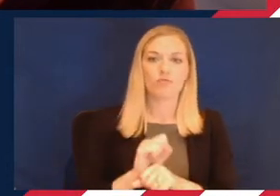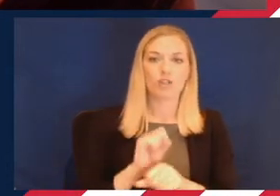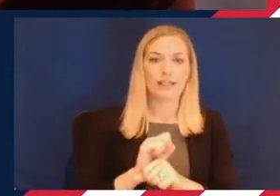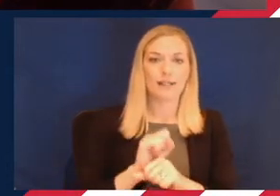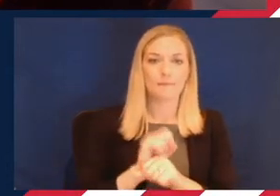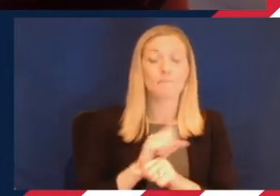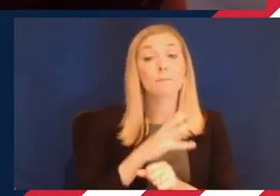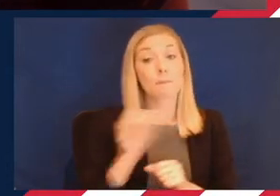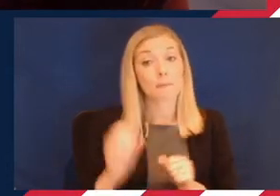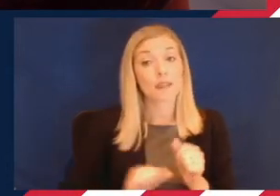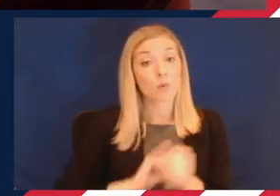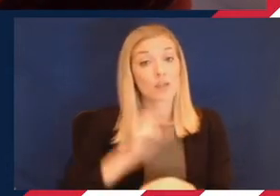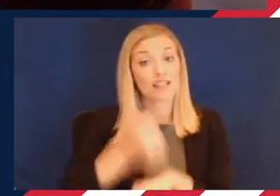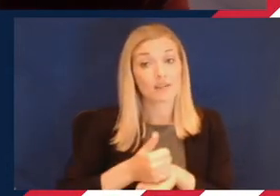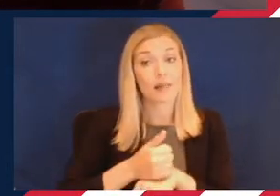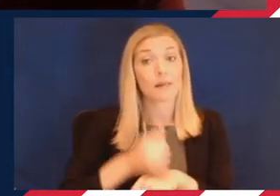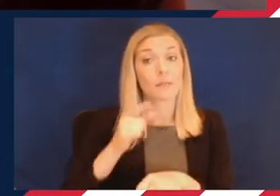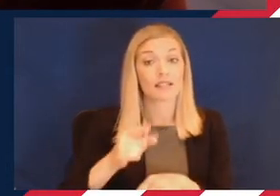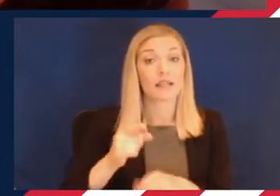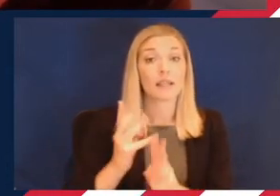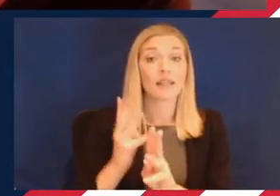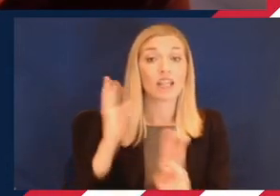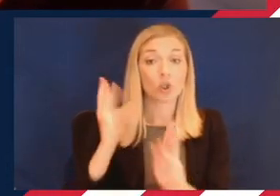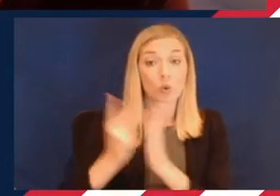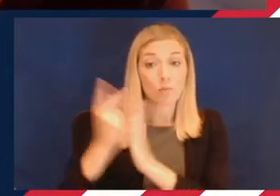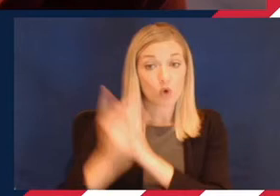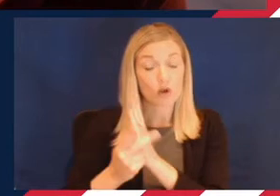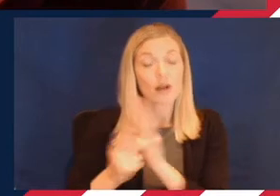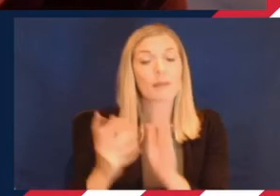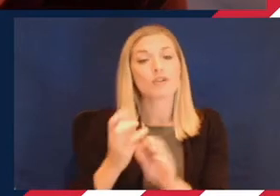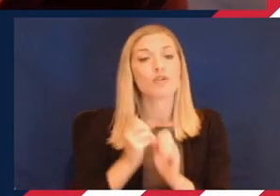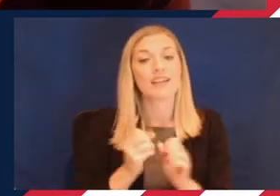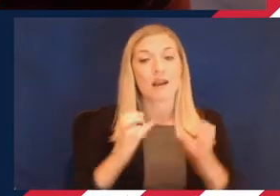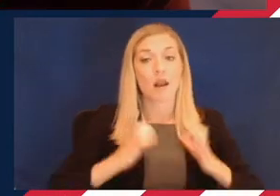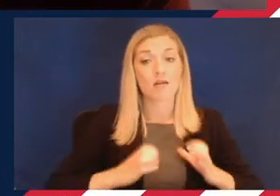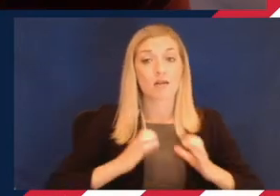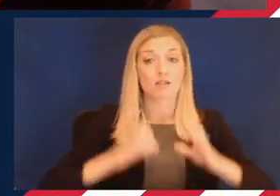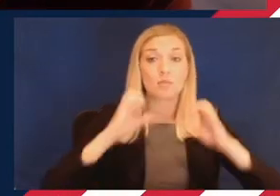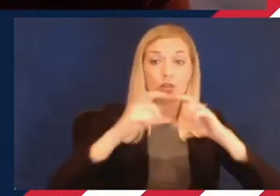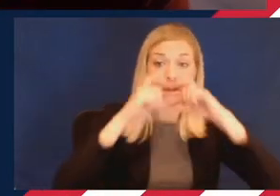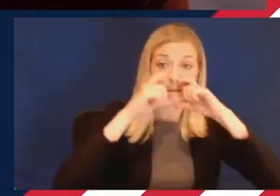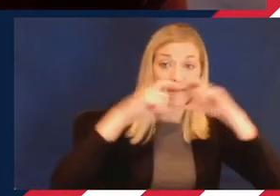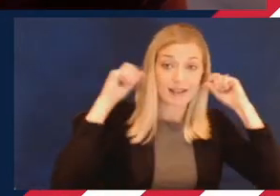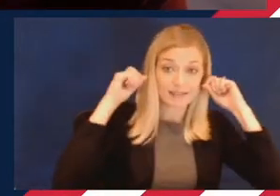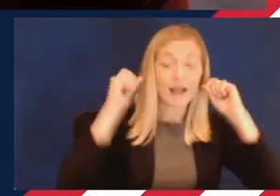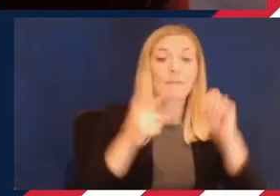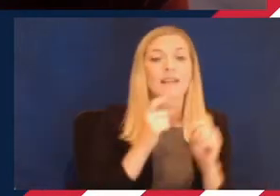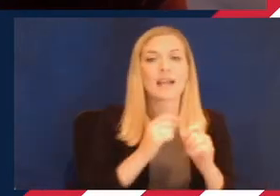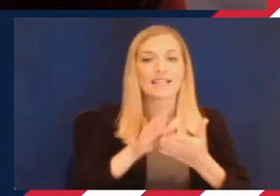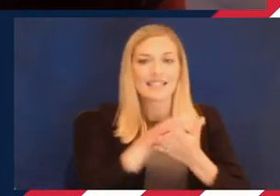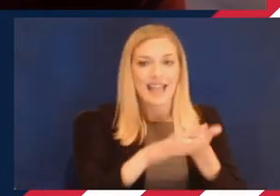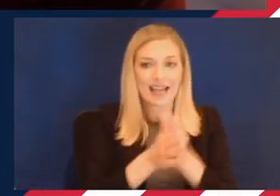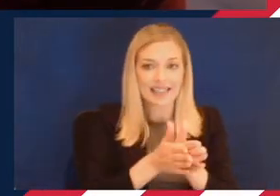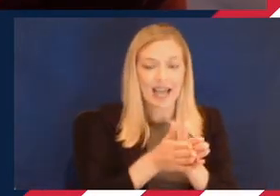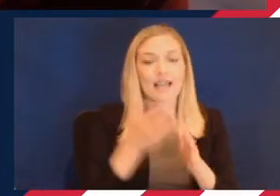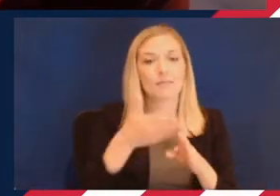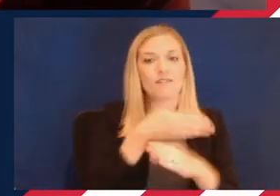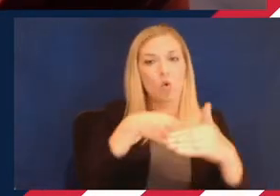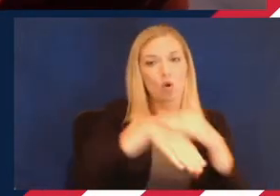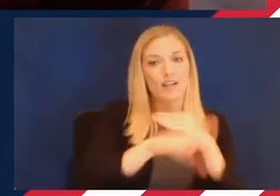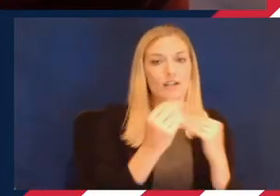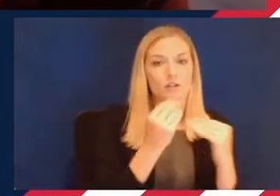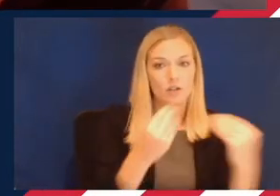program to get customers masked up and sanitized before going into stores. The key being training in humor, conflict de-escalation,